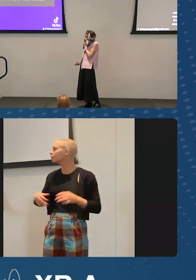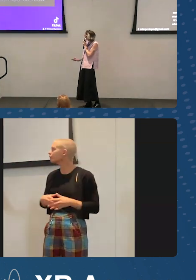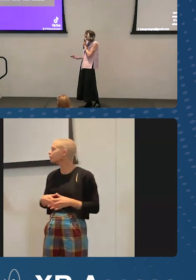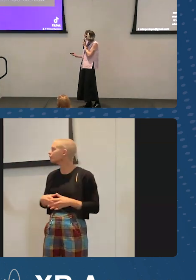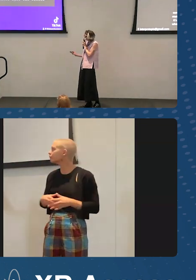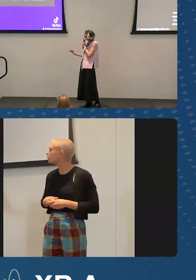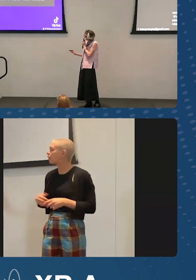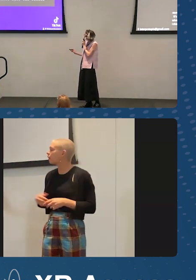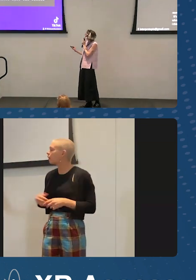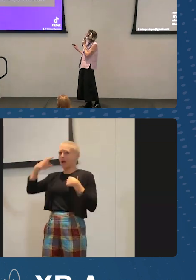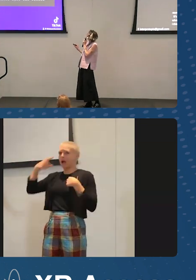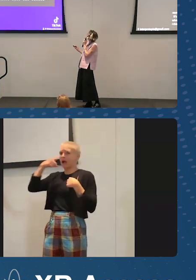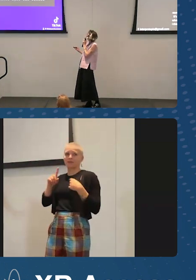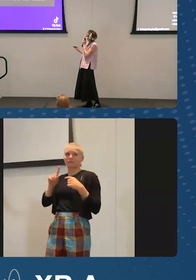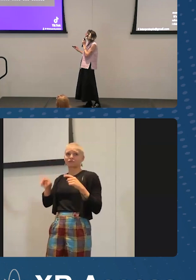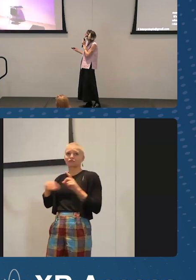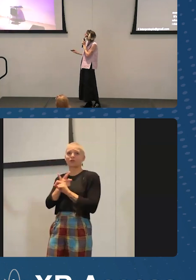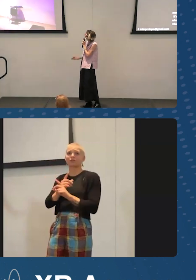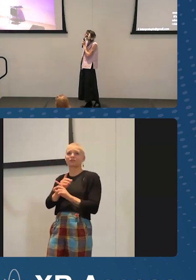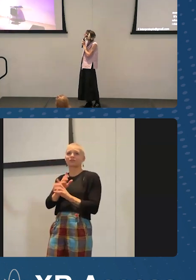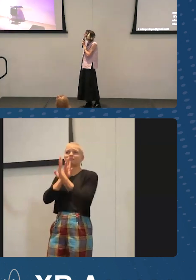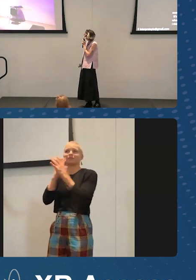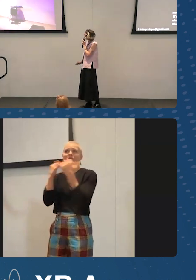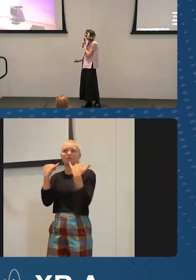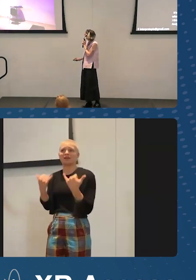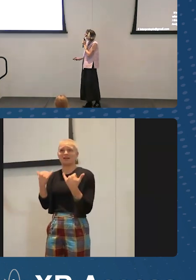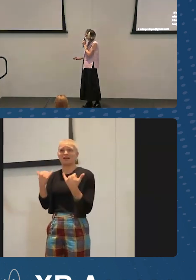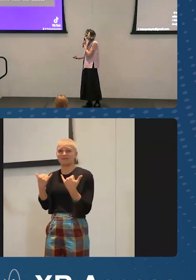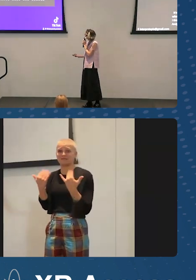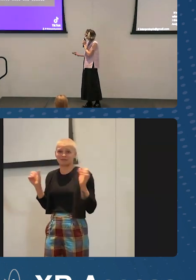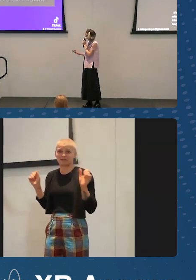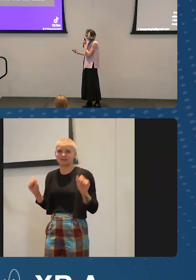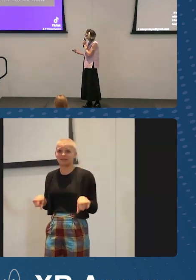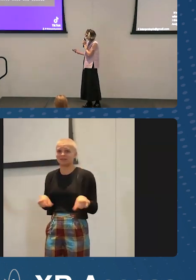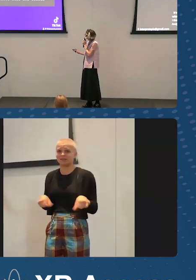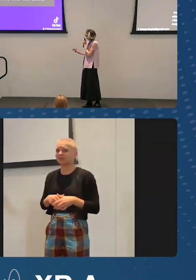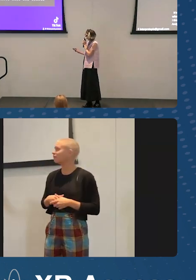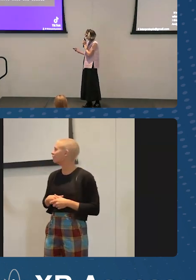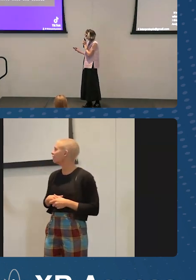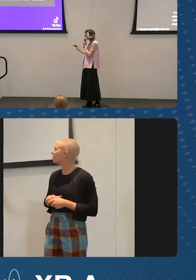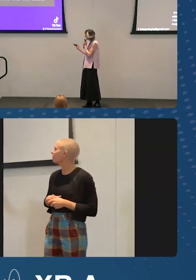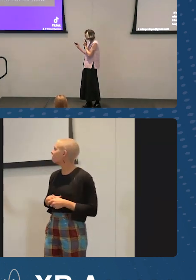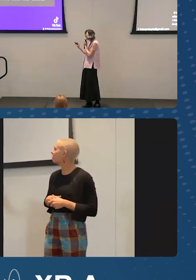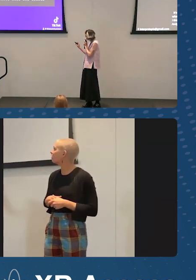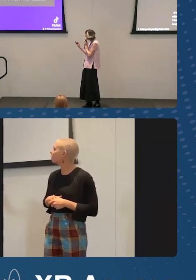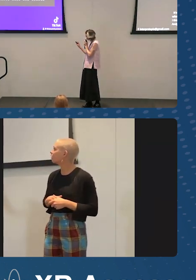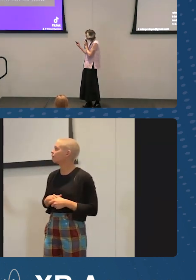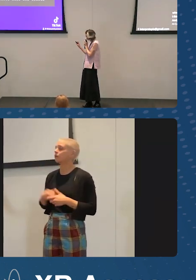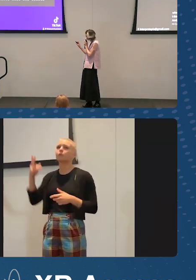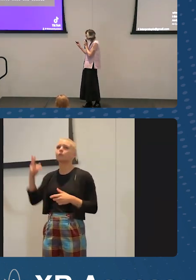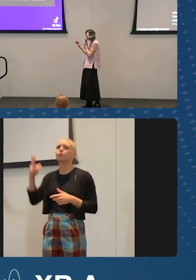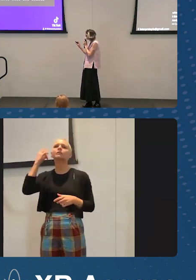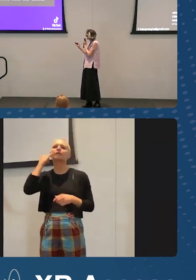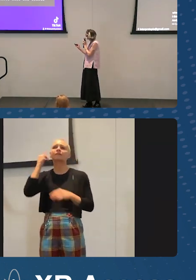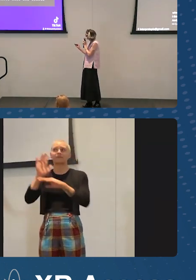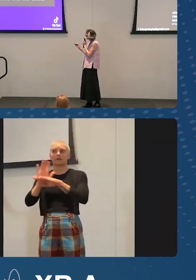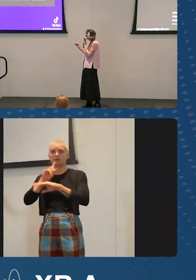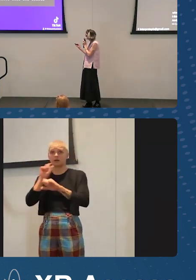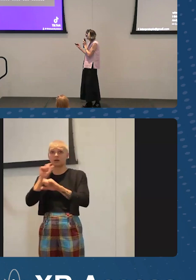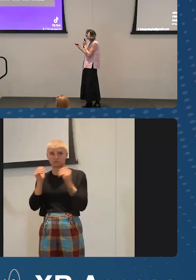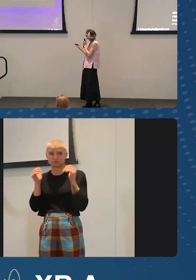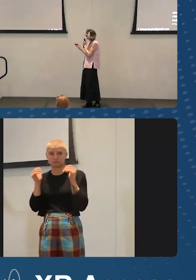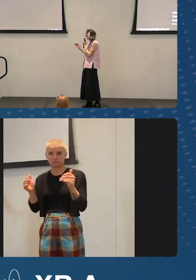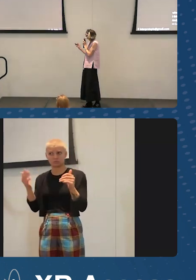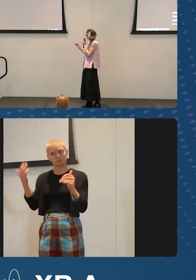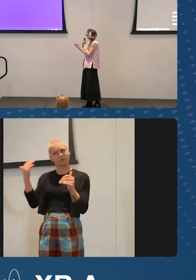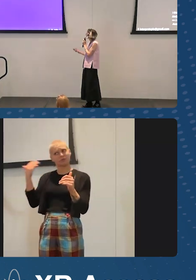I could just say it. Away we go. Does it want to play? No. It did it